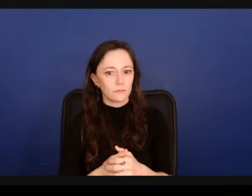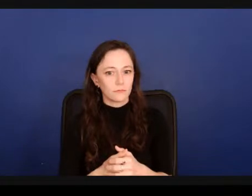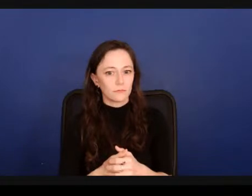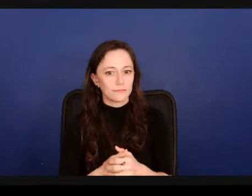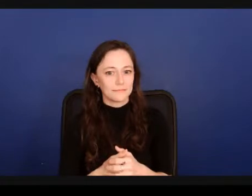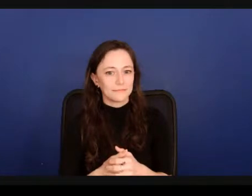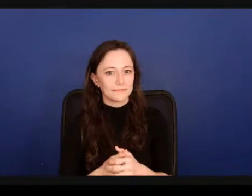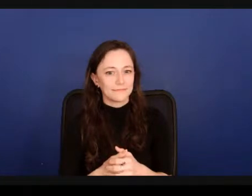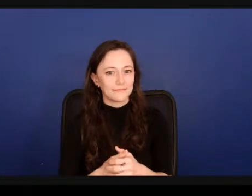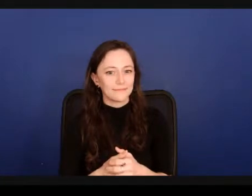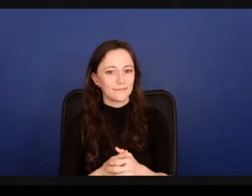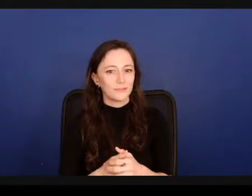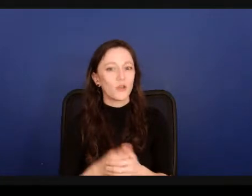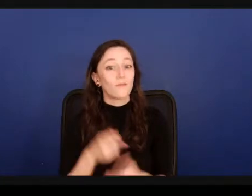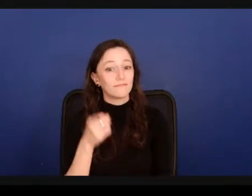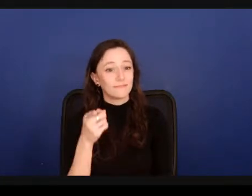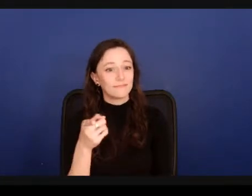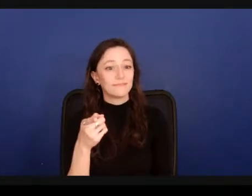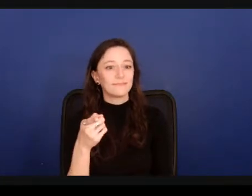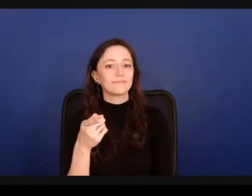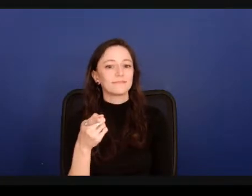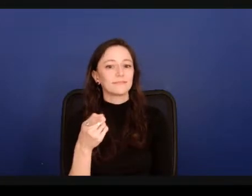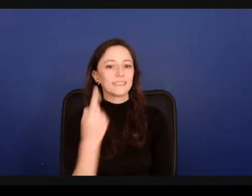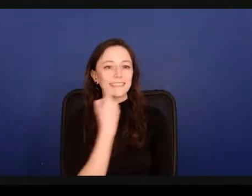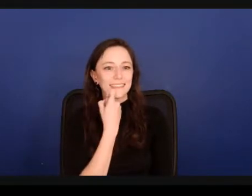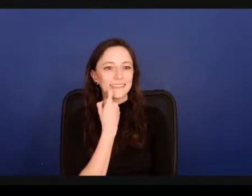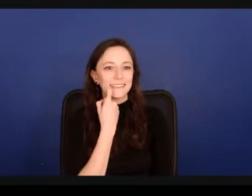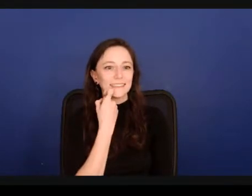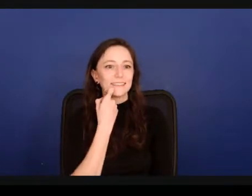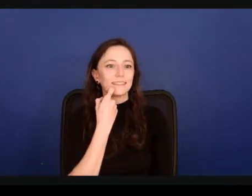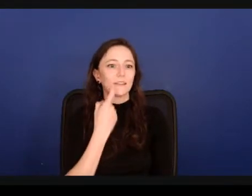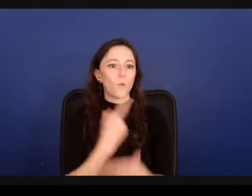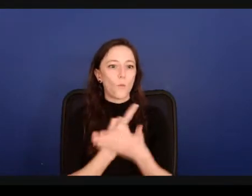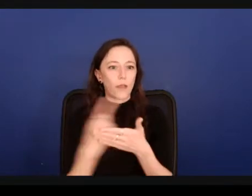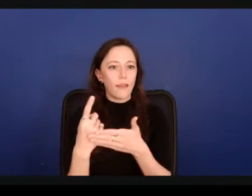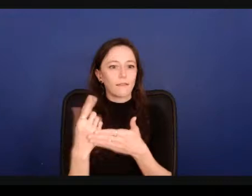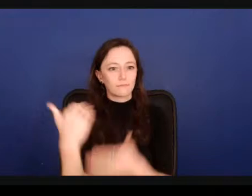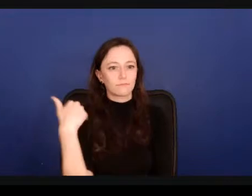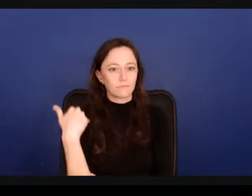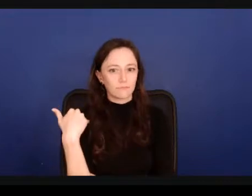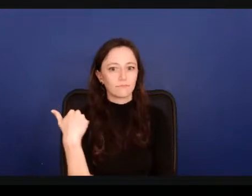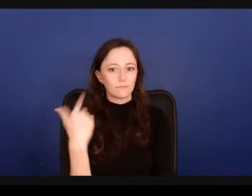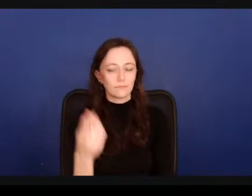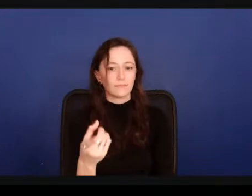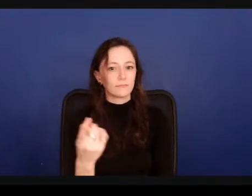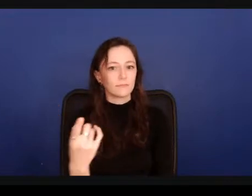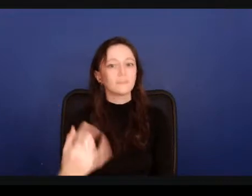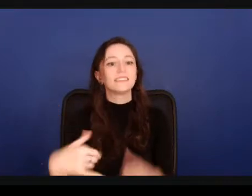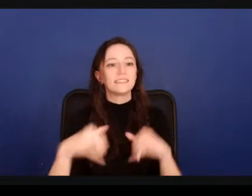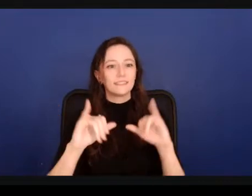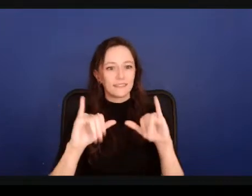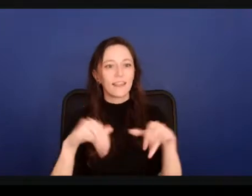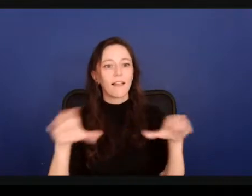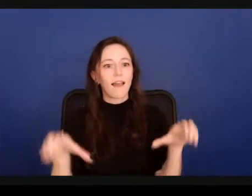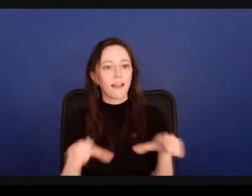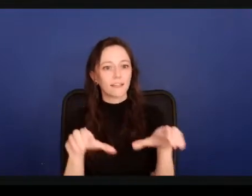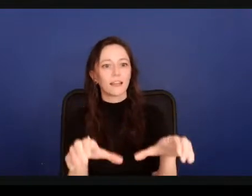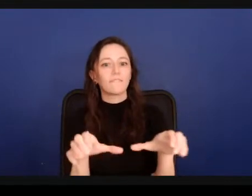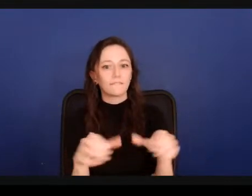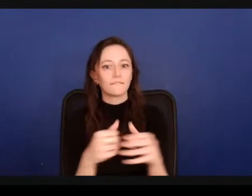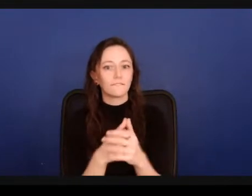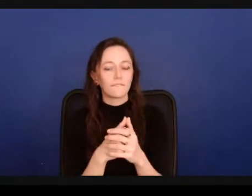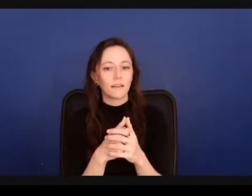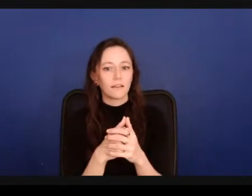So there's the earthquakes for the last week, showing the South Flank still active there. There's our Upper East Rift